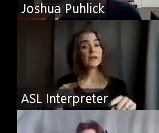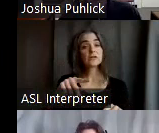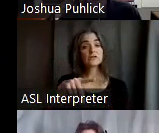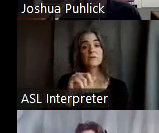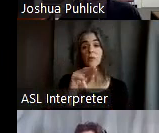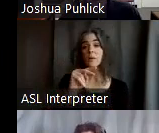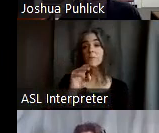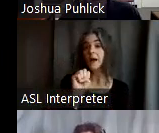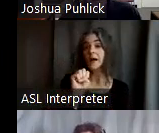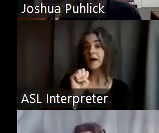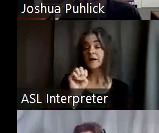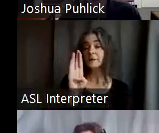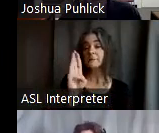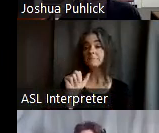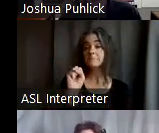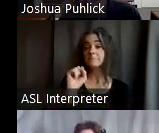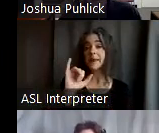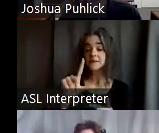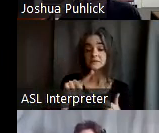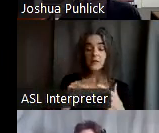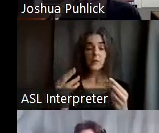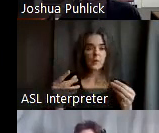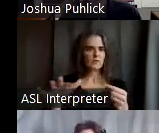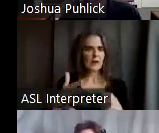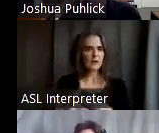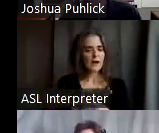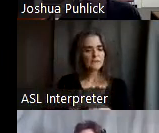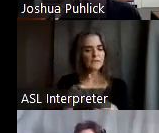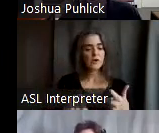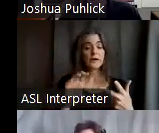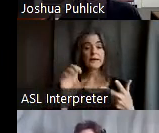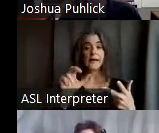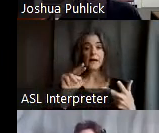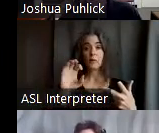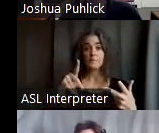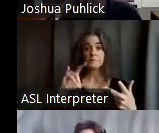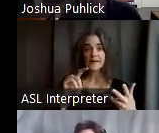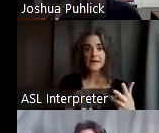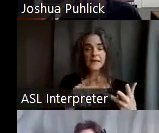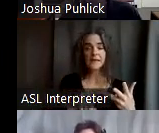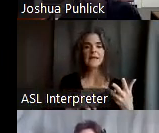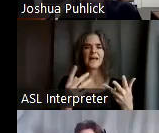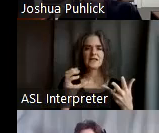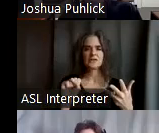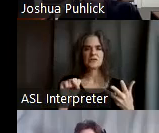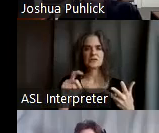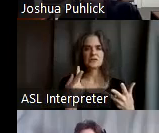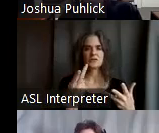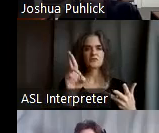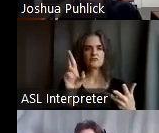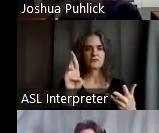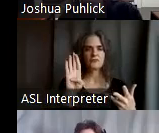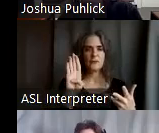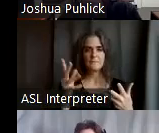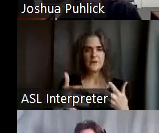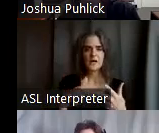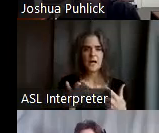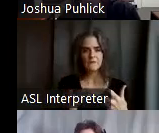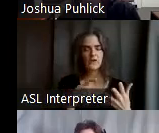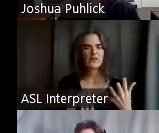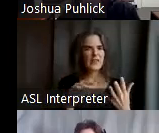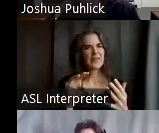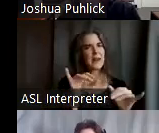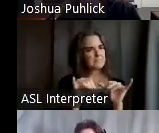area, herbaceous cover, canopy cover, shrub cover, and metrics like that. So Stephen is going